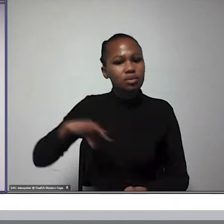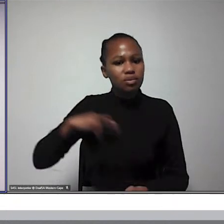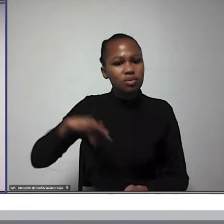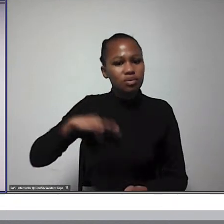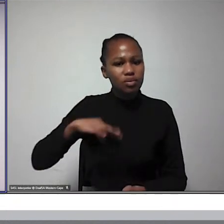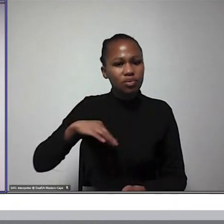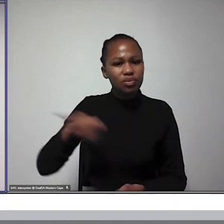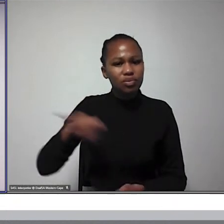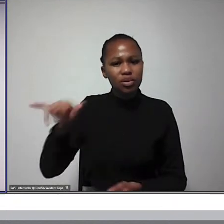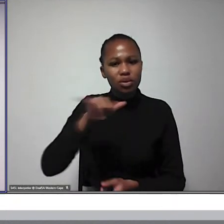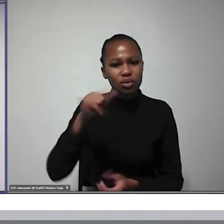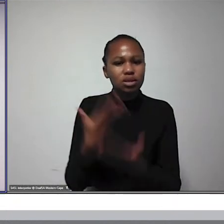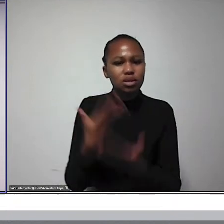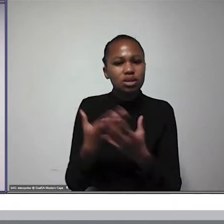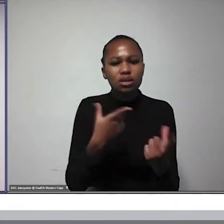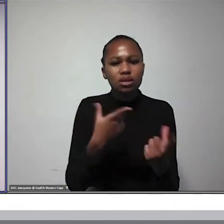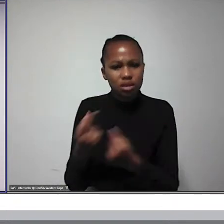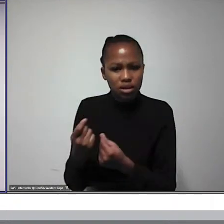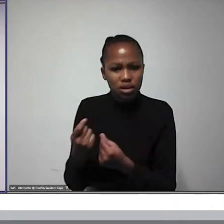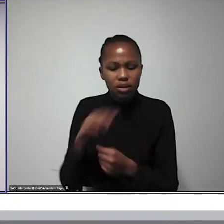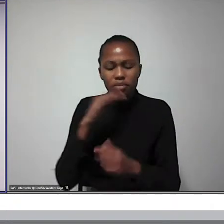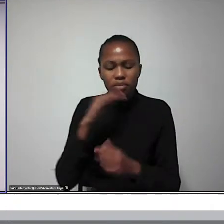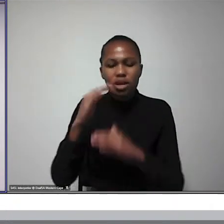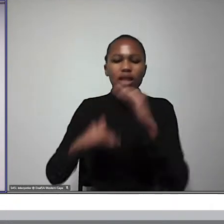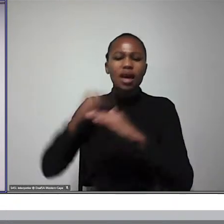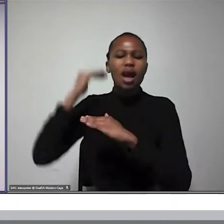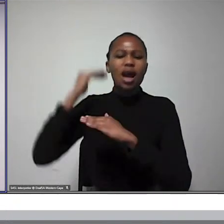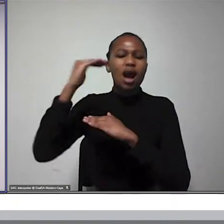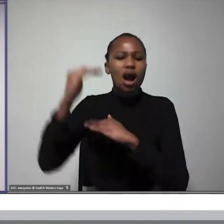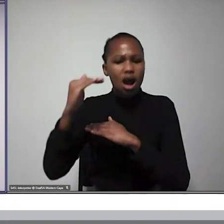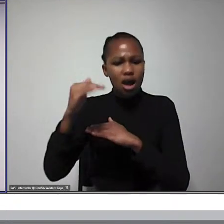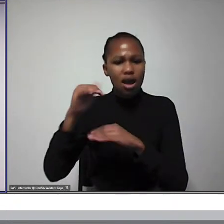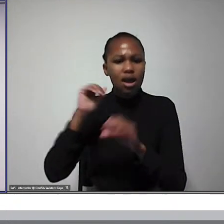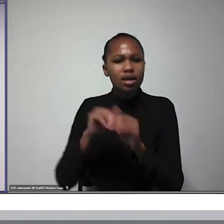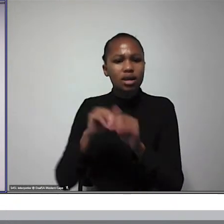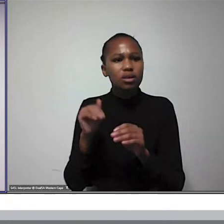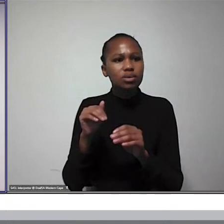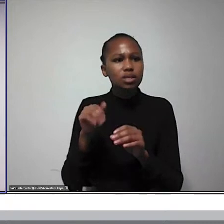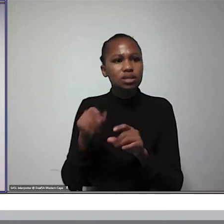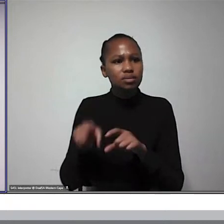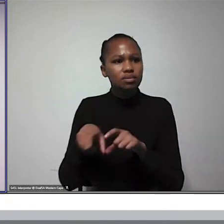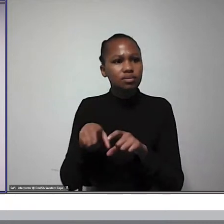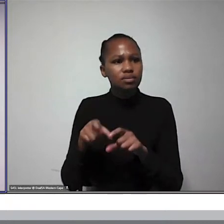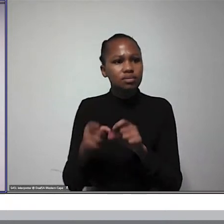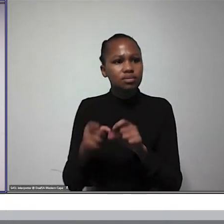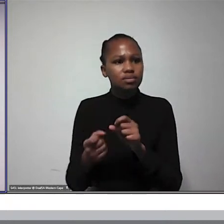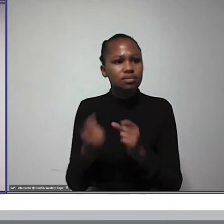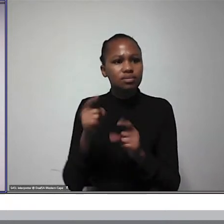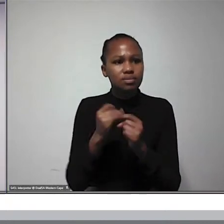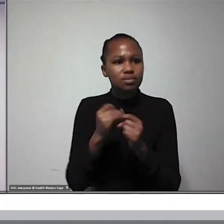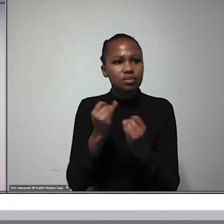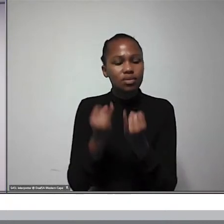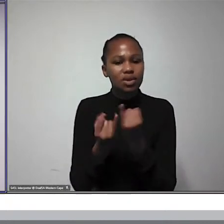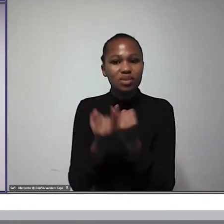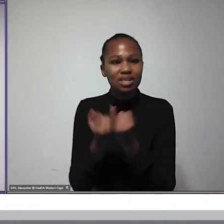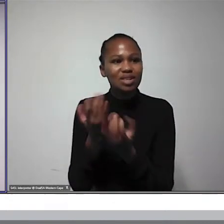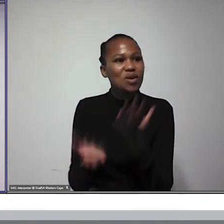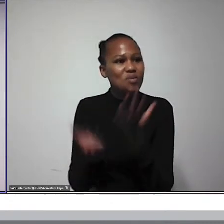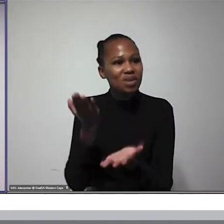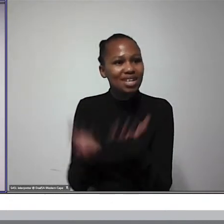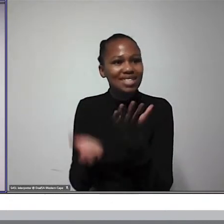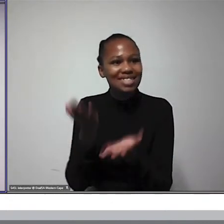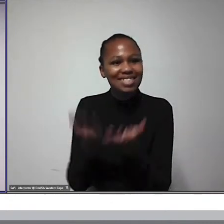which would come into play, and they're quite high in comparison. So, and those are labor intensive industries. So I